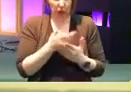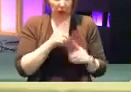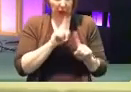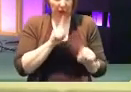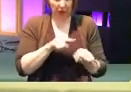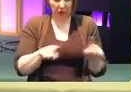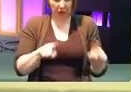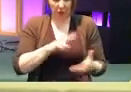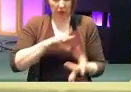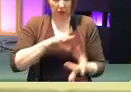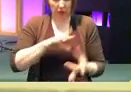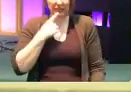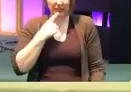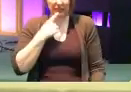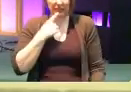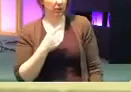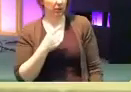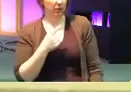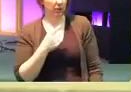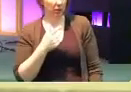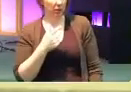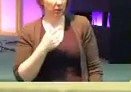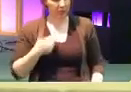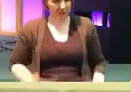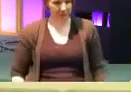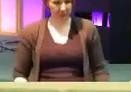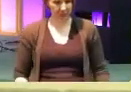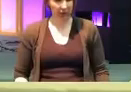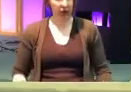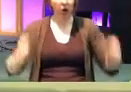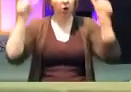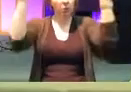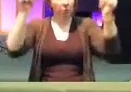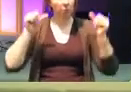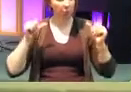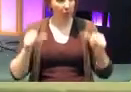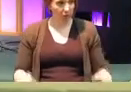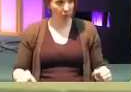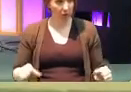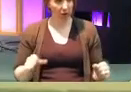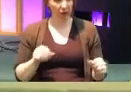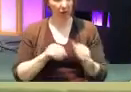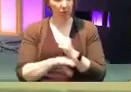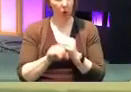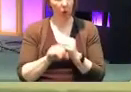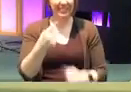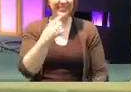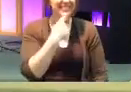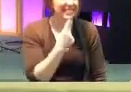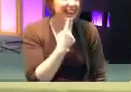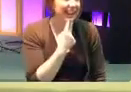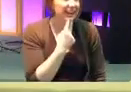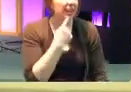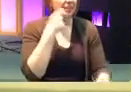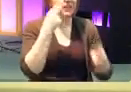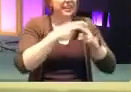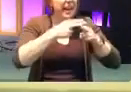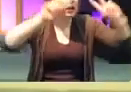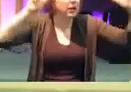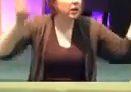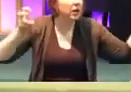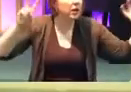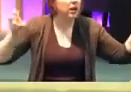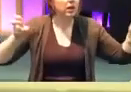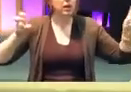him straight in the face and said, you know what? The poster that we promoted this, it said, the name of the event is